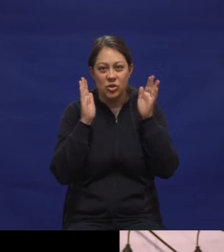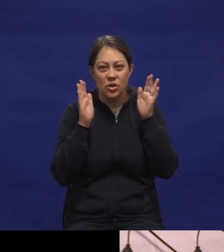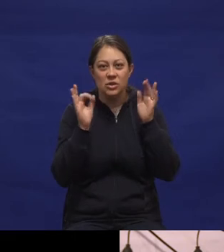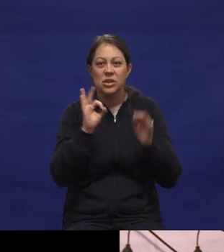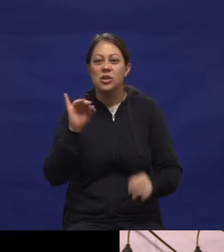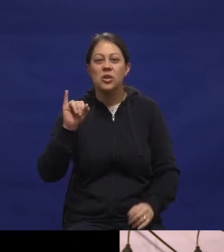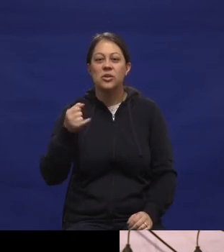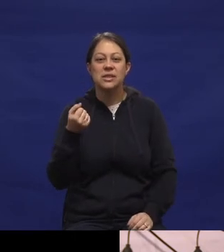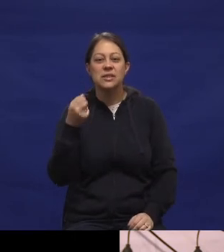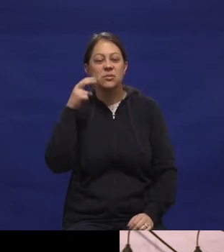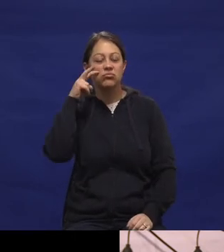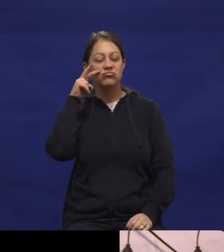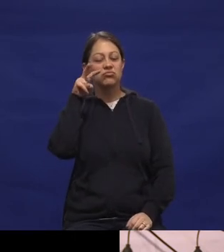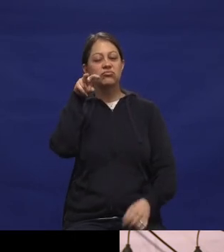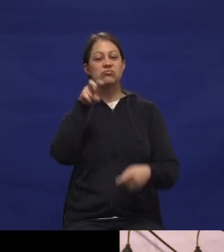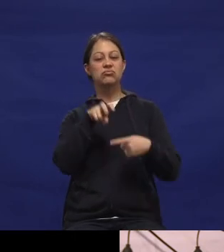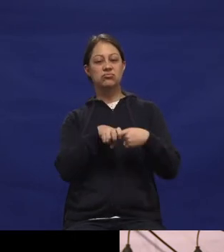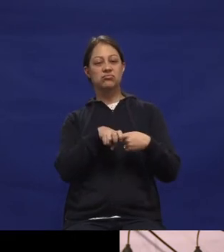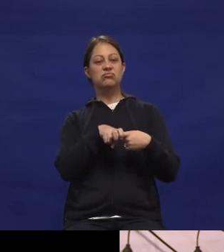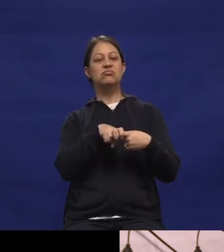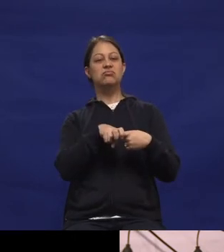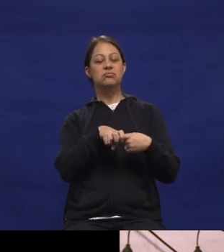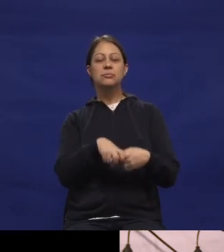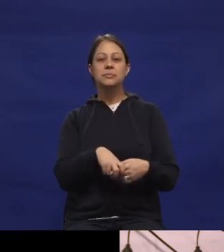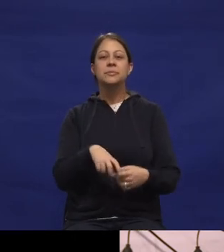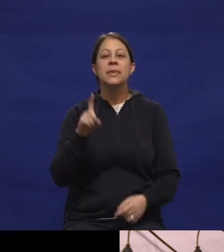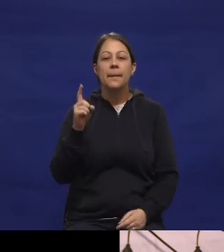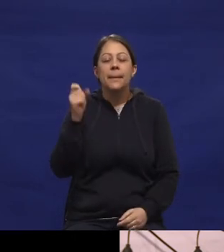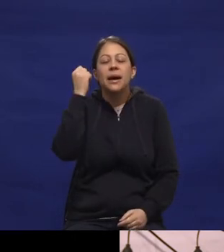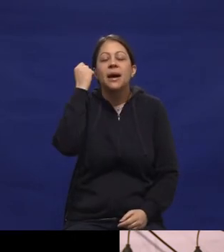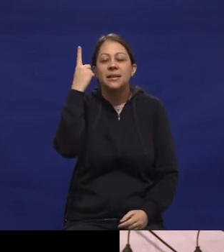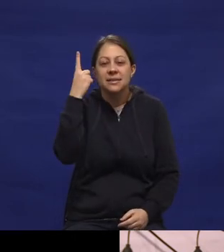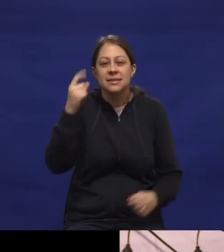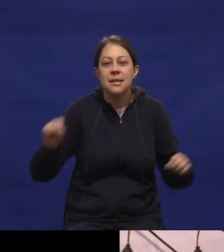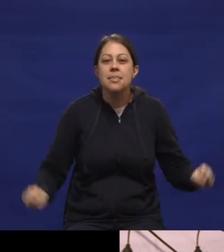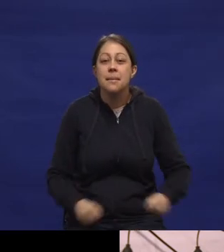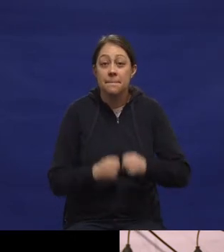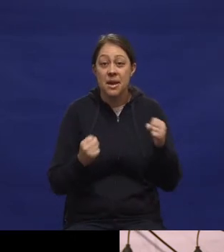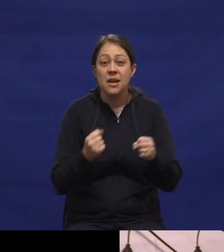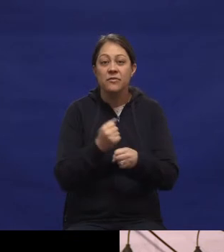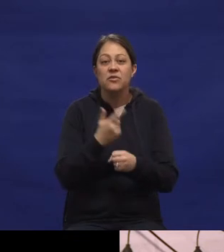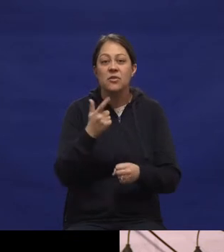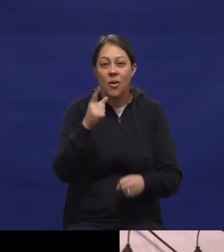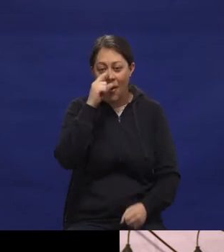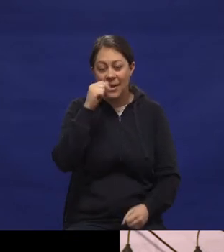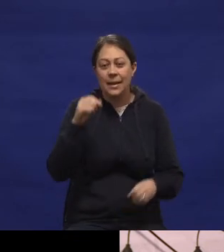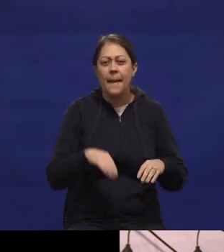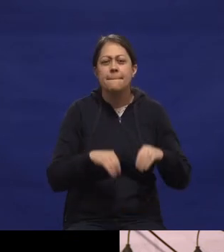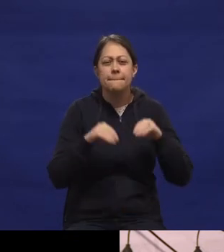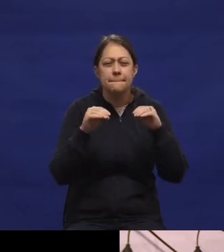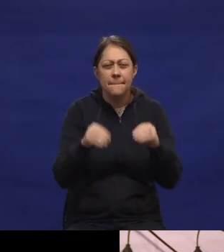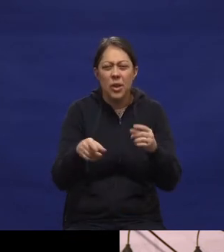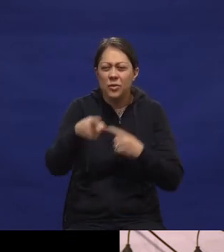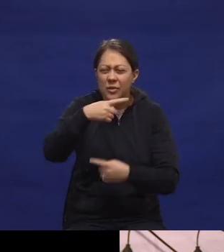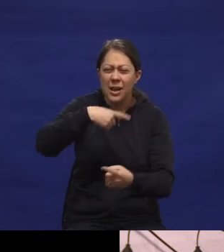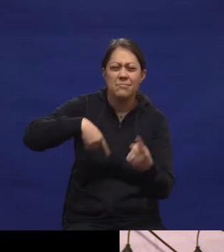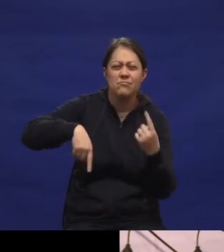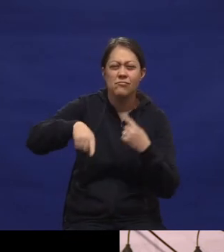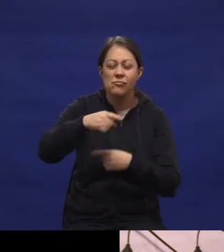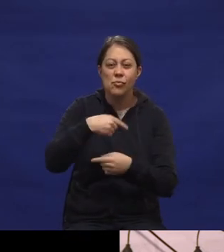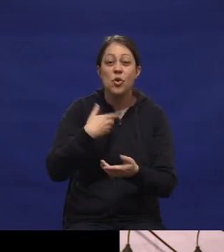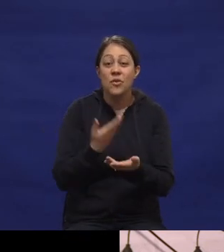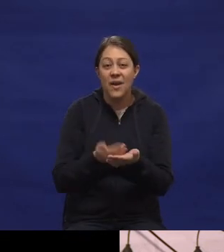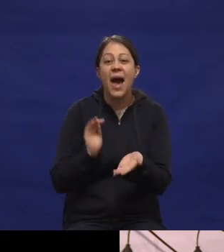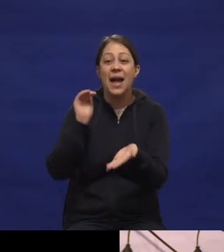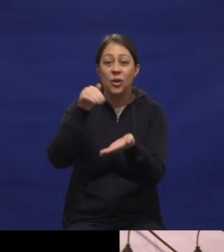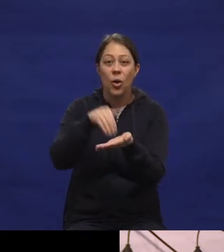actually not be fazed by the fact that it's on screen, but to understand that the power of God can move even when you're at home